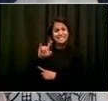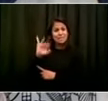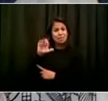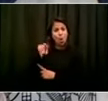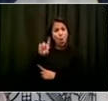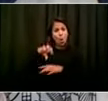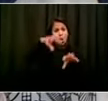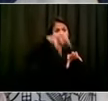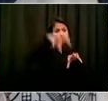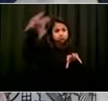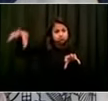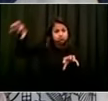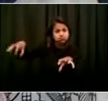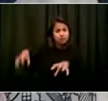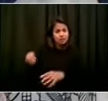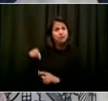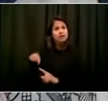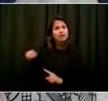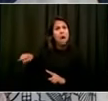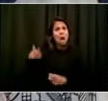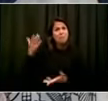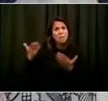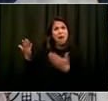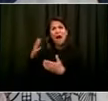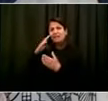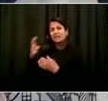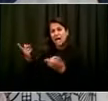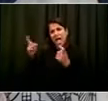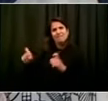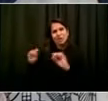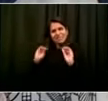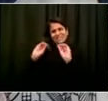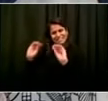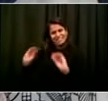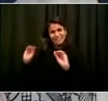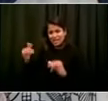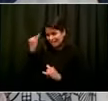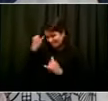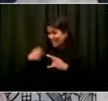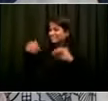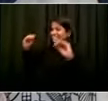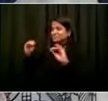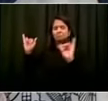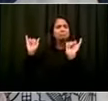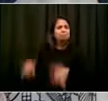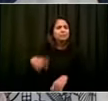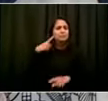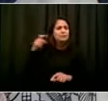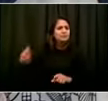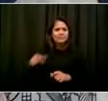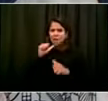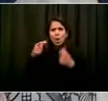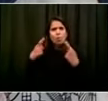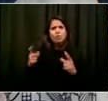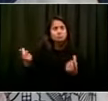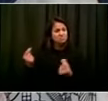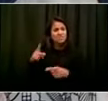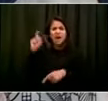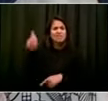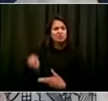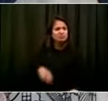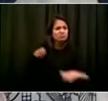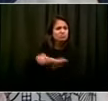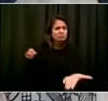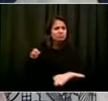words, is there anything that will be changing about enforcement and how it will be conducted going forward? Yeah, I think